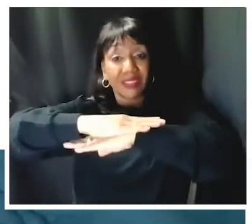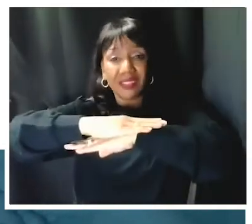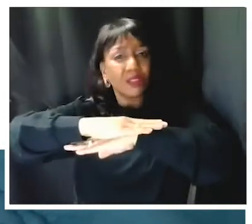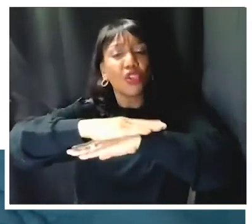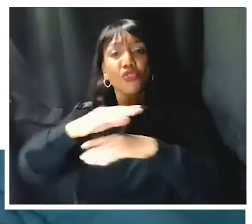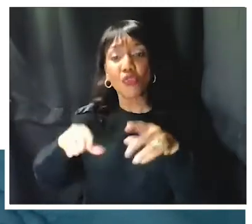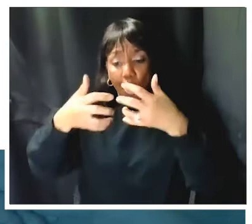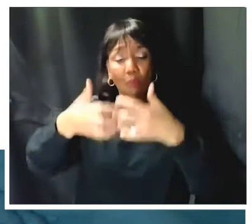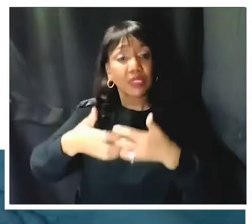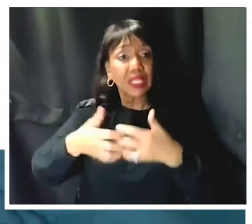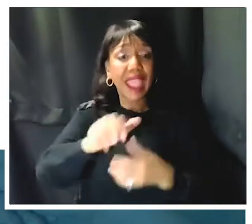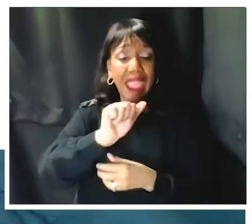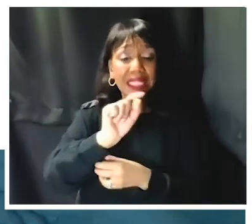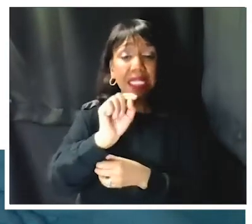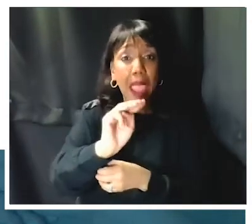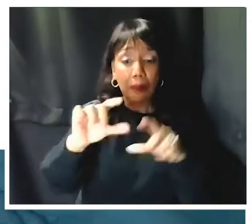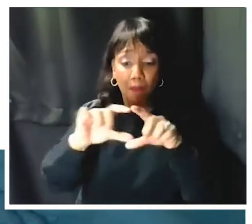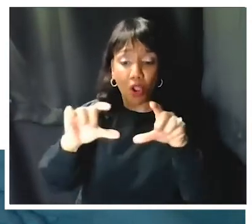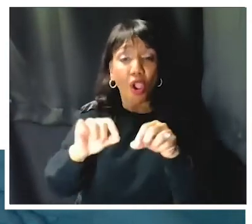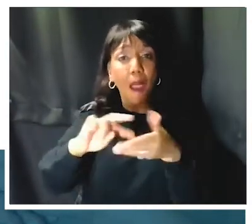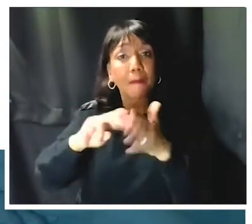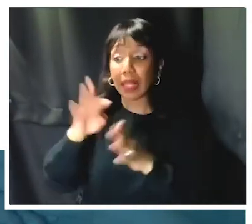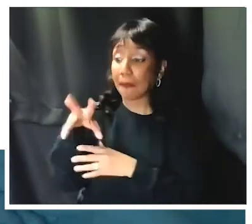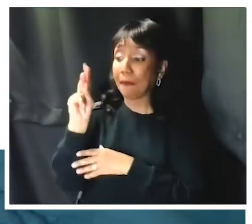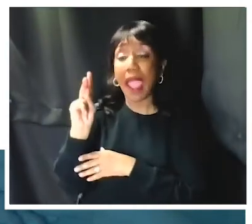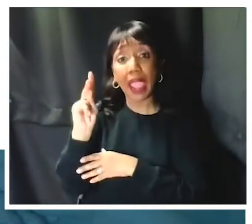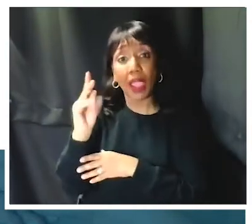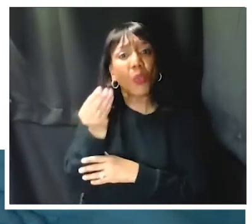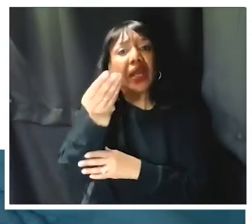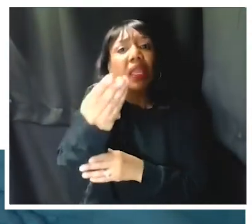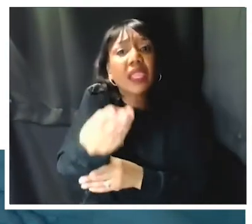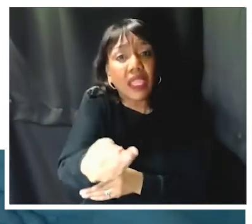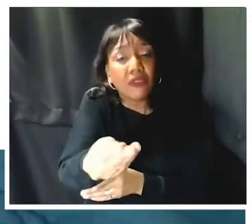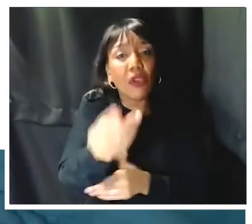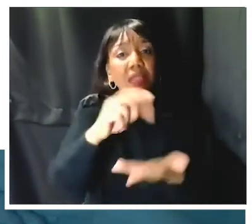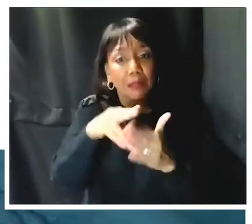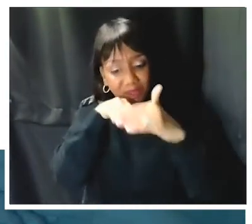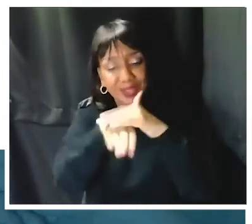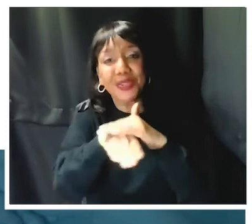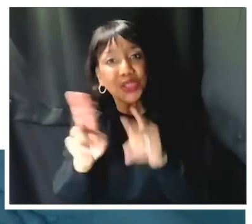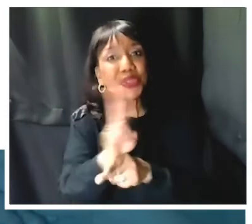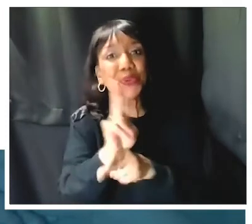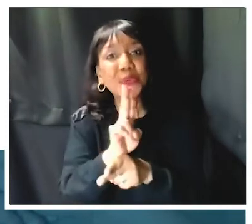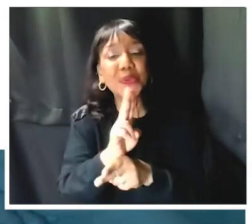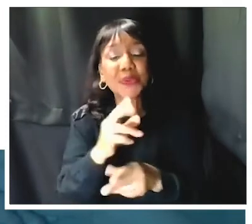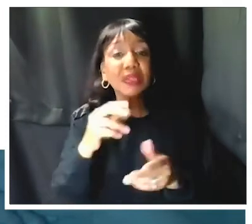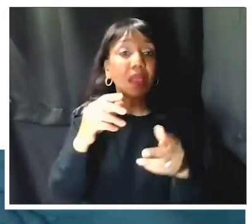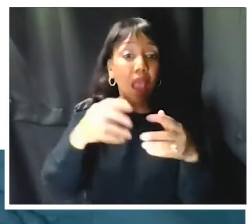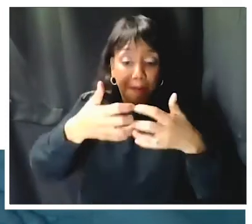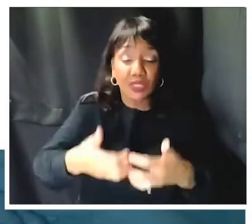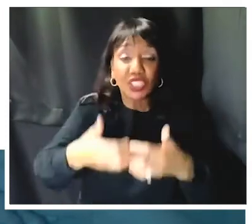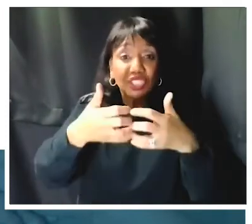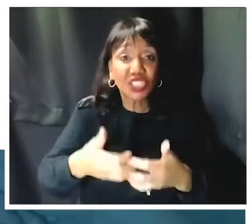An ATM card is a card that is issued by your bank, which allows you to access your money using an automated